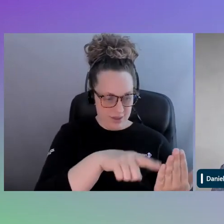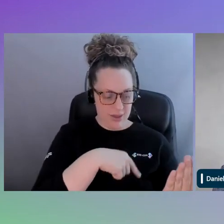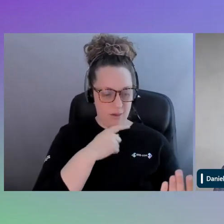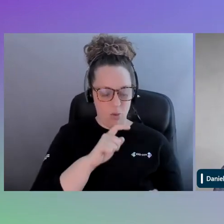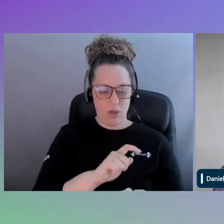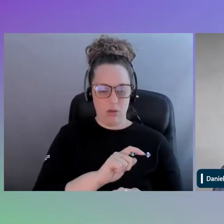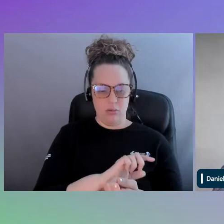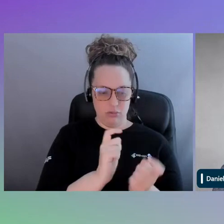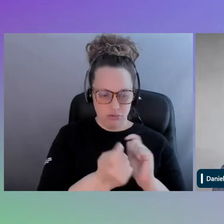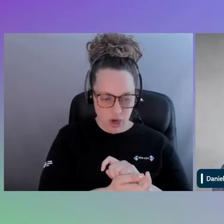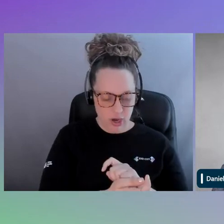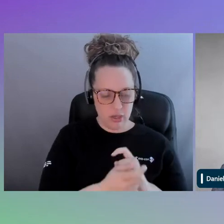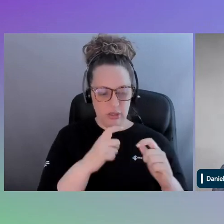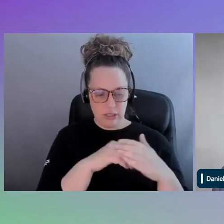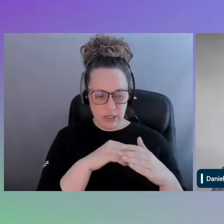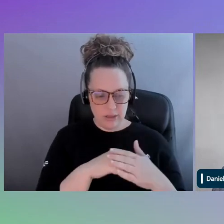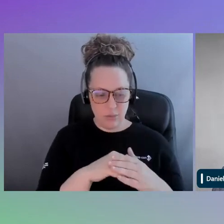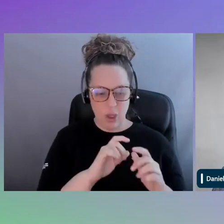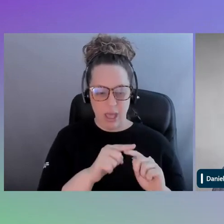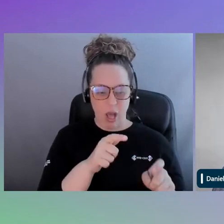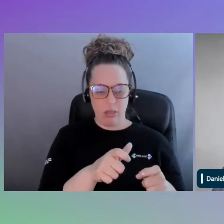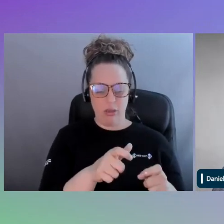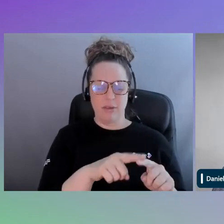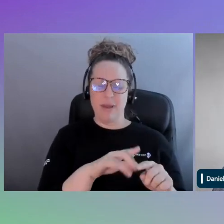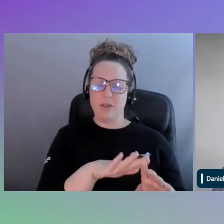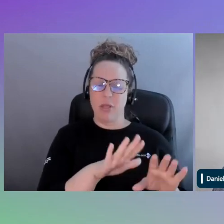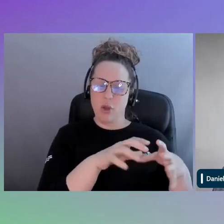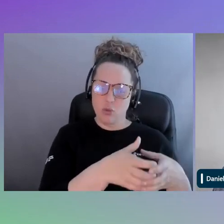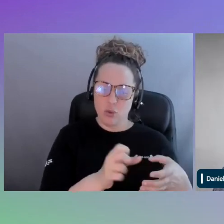grouped. So it's kind of